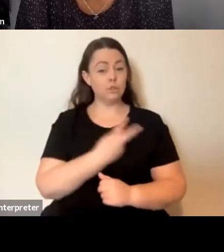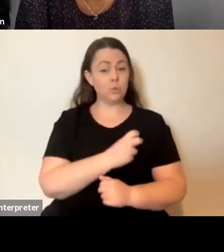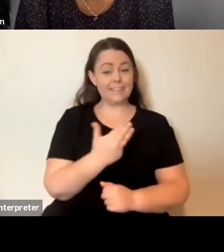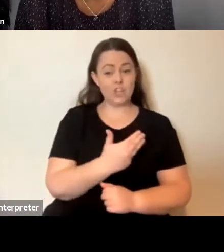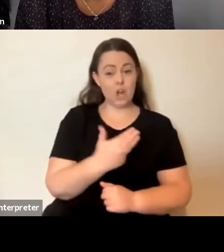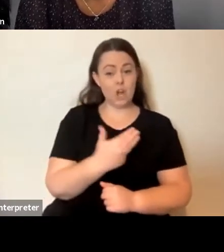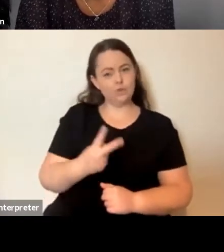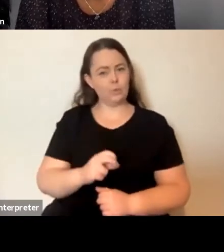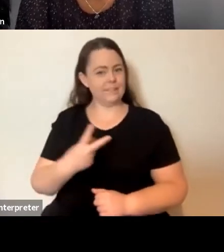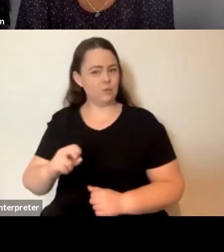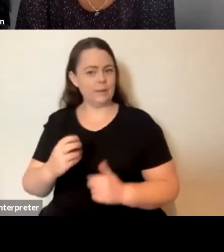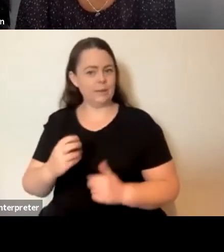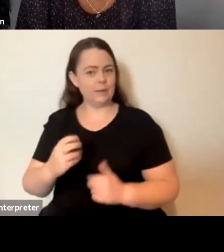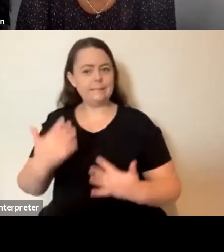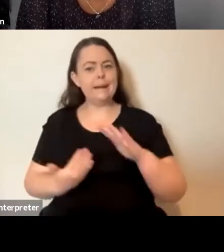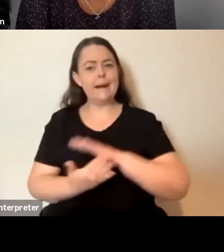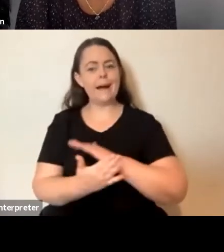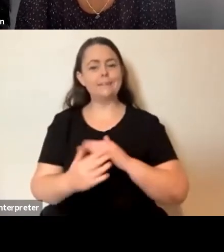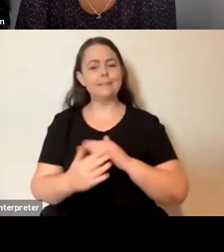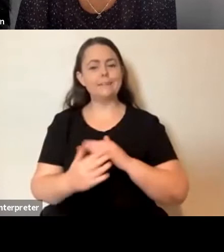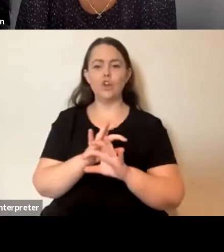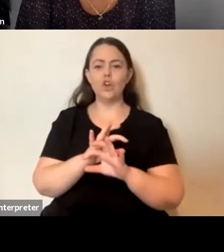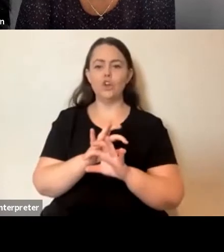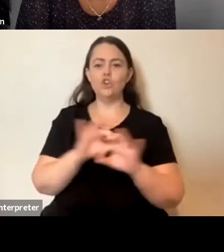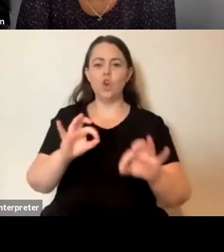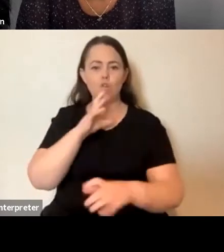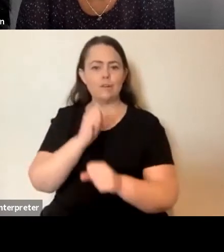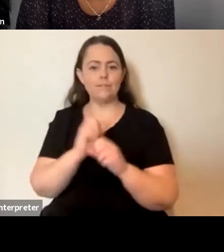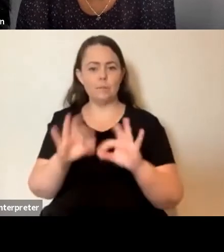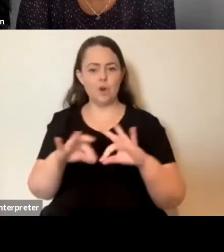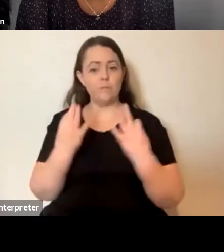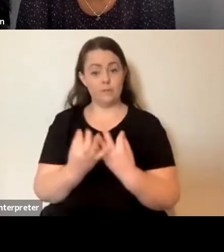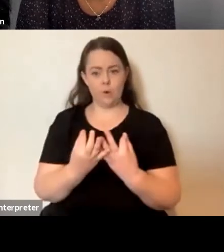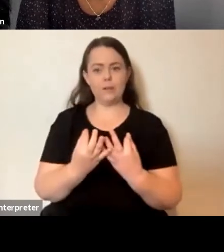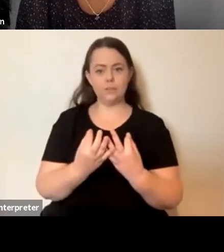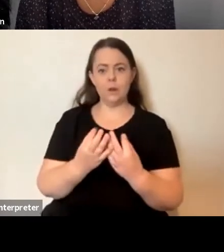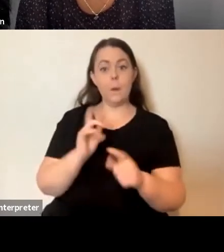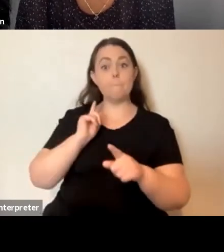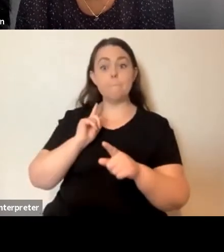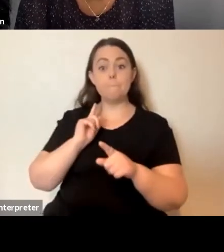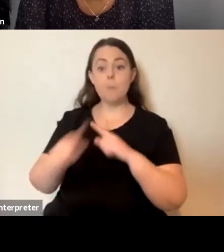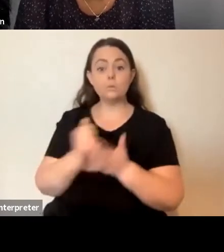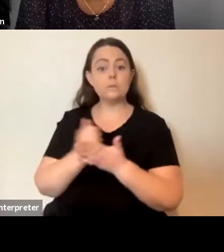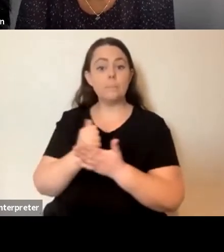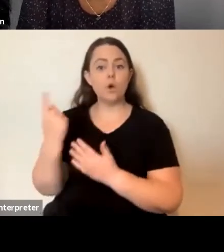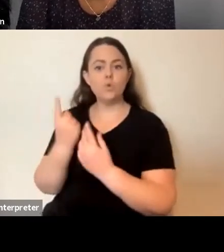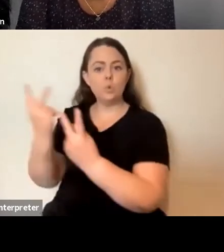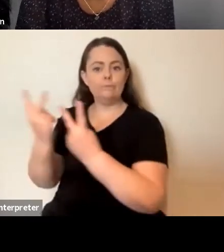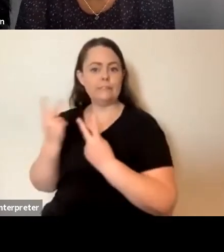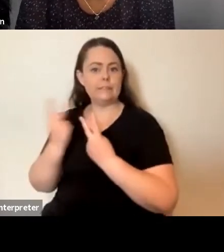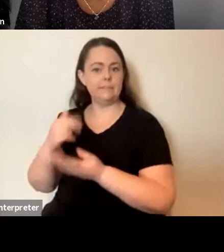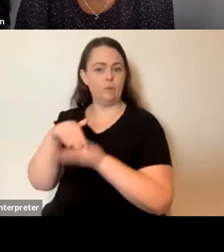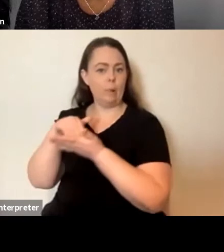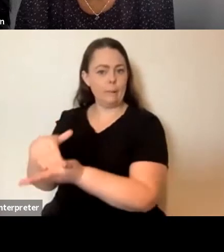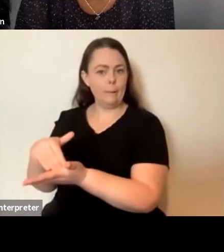2019-2020 data in the NGO sector would tell us that predominantly it was methamphetamine coming through the doors. 2020-21 has seen a bit of